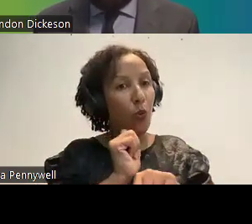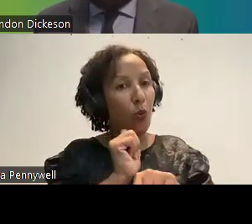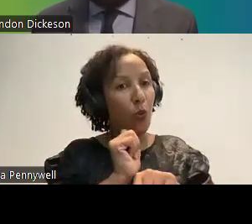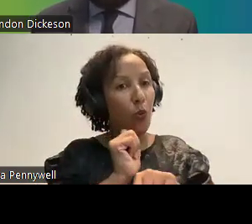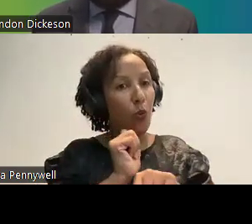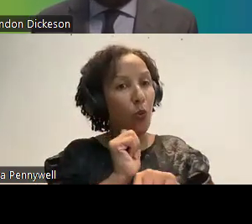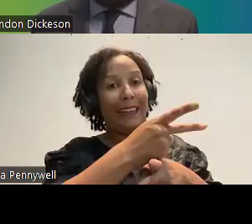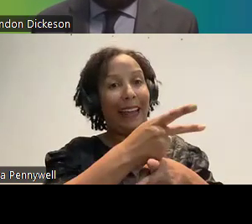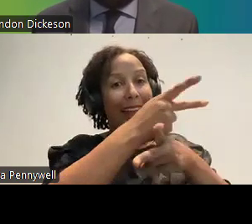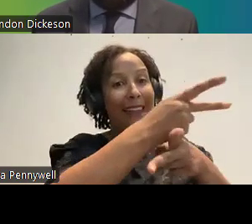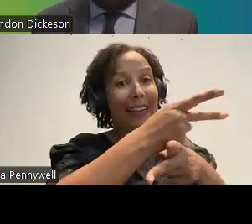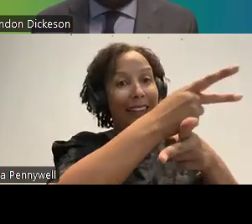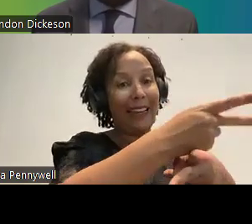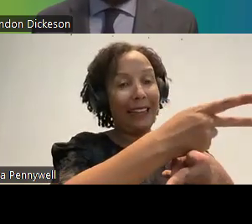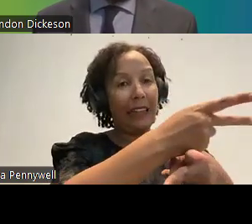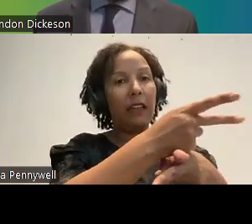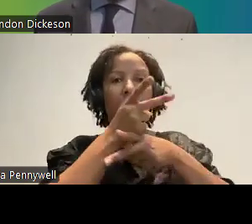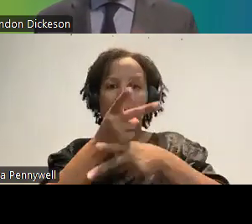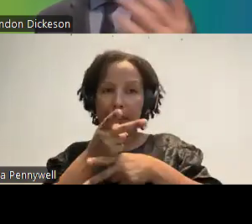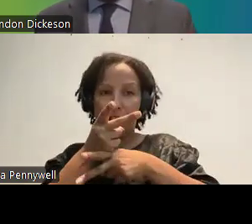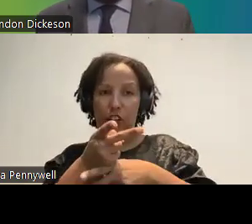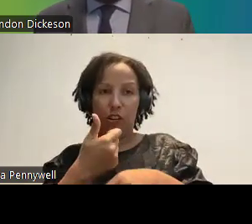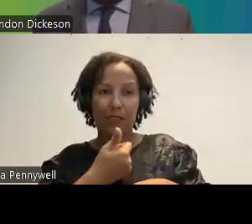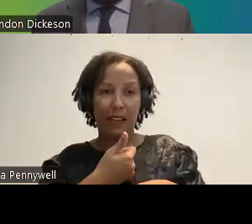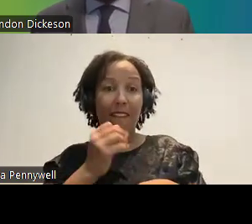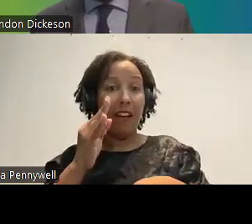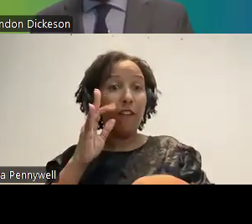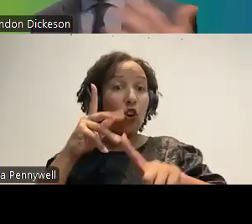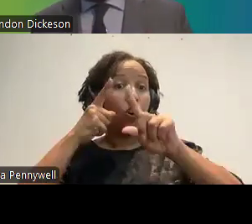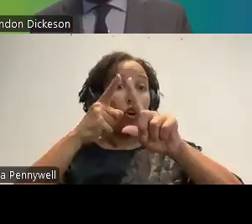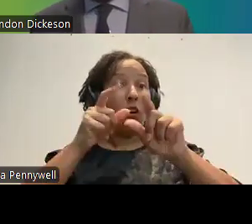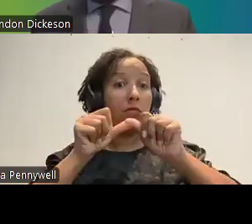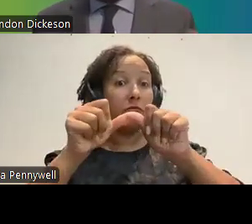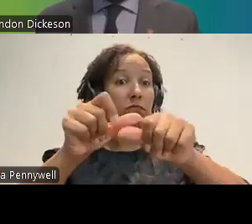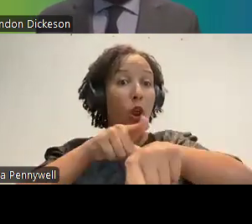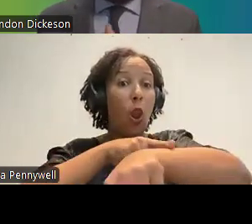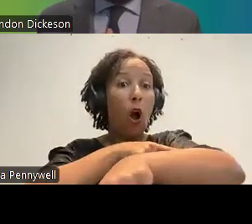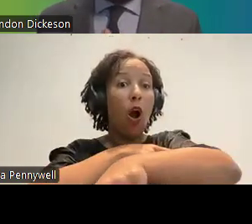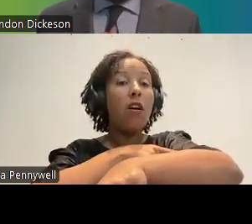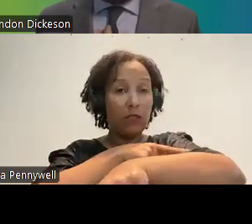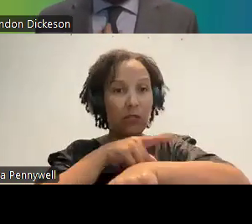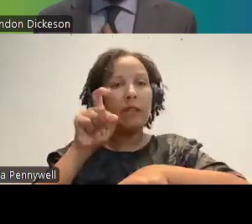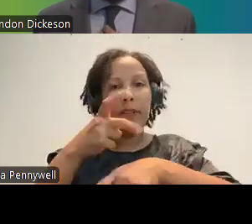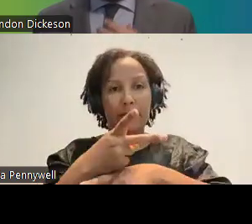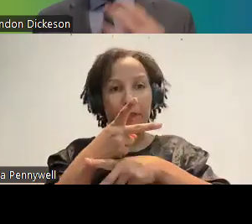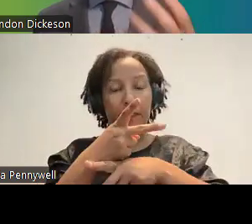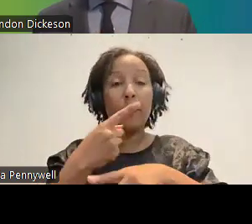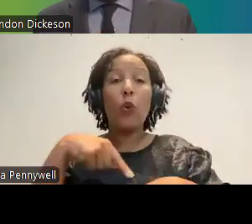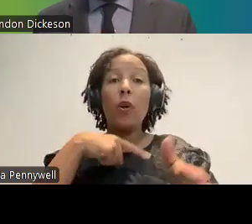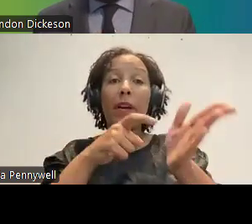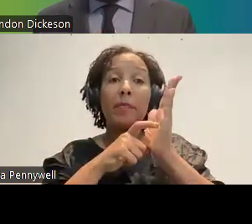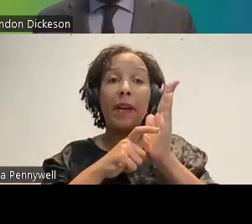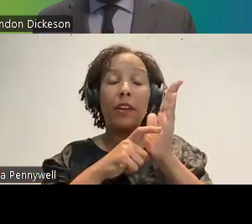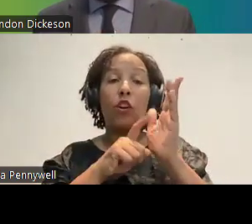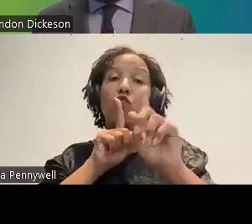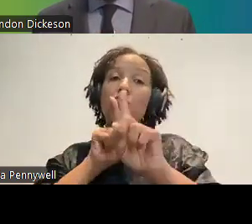critical for longevity in this space. As you all know, we're mandated reporters, those of us who are clinicians. I don't know the